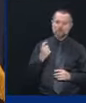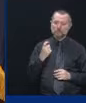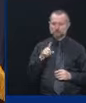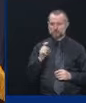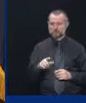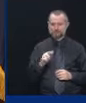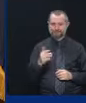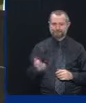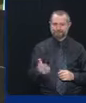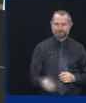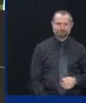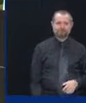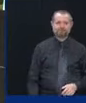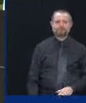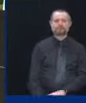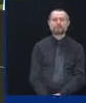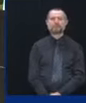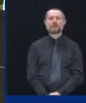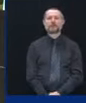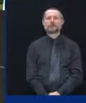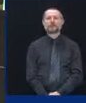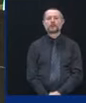please. Operator.